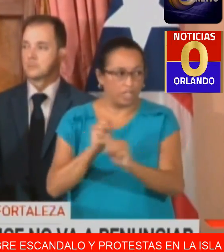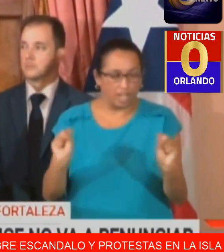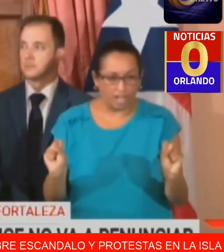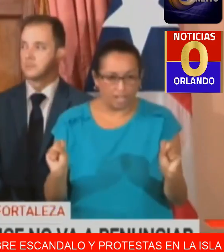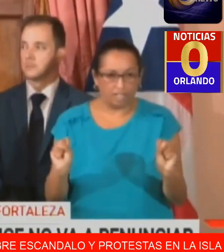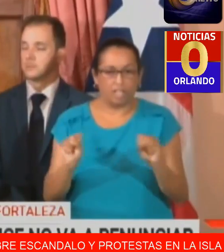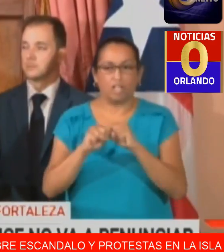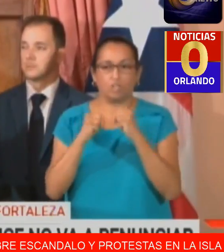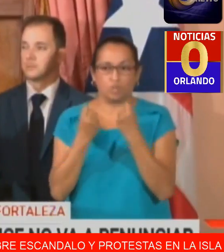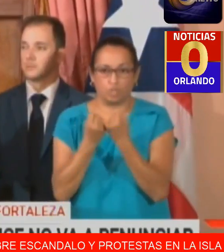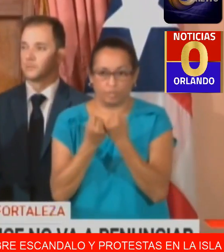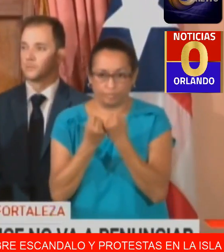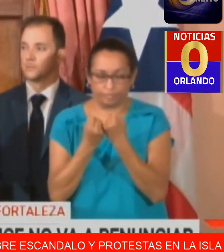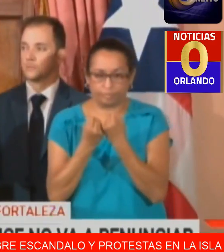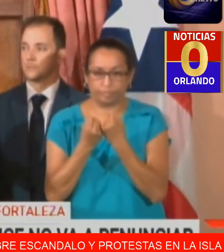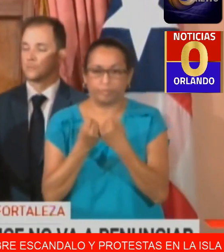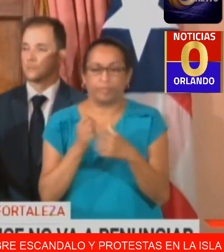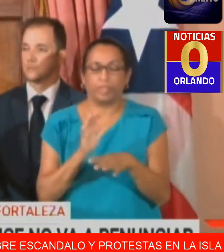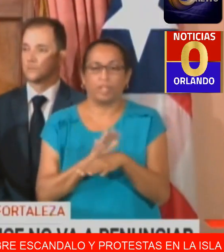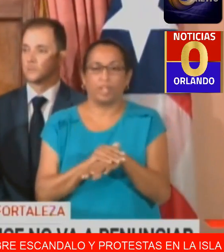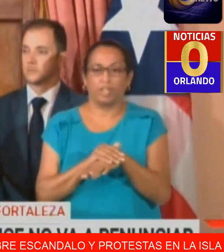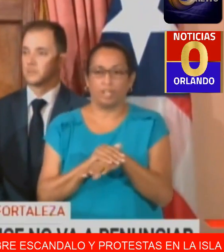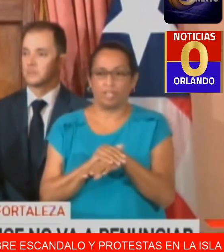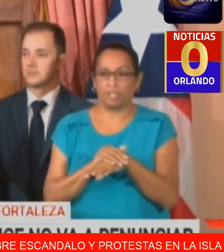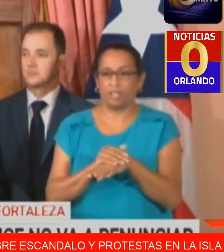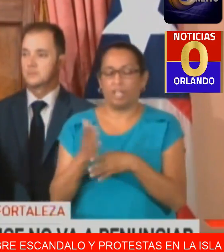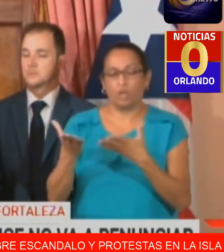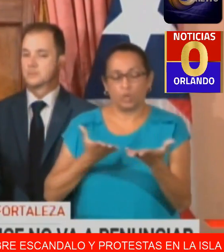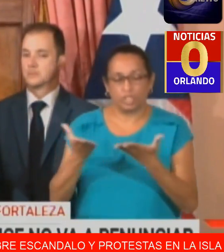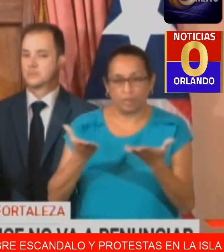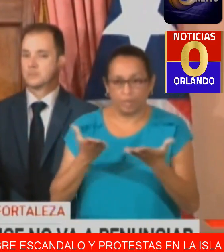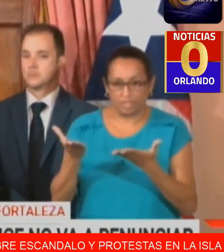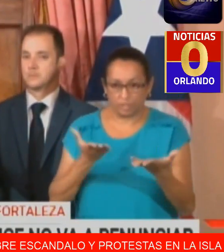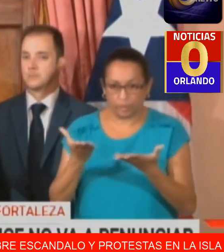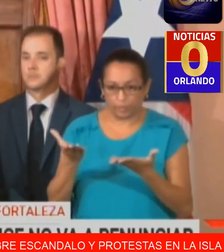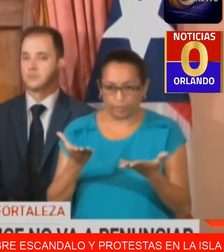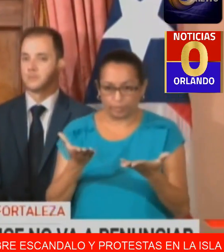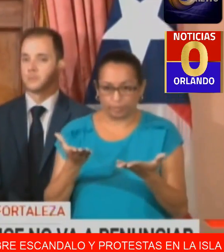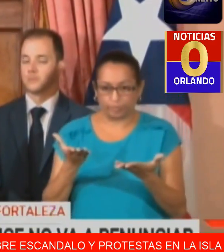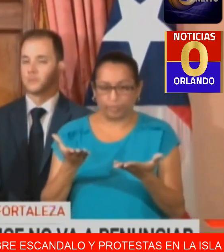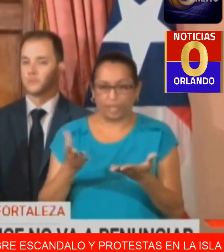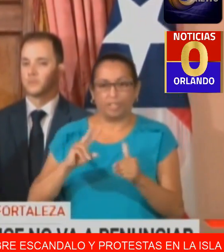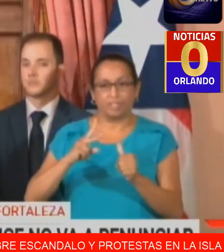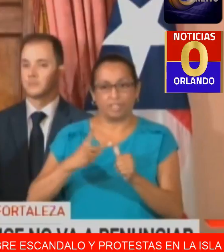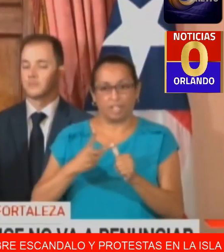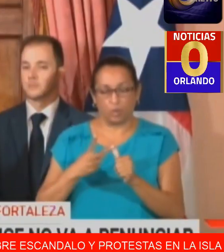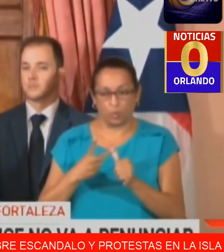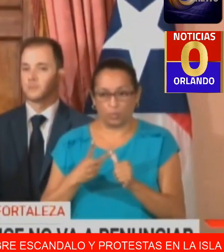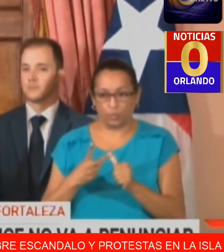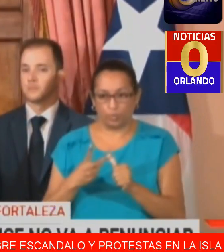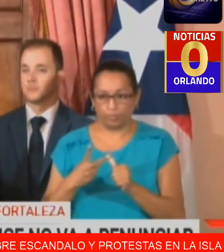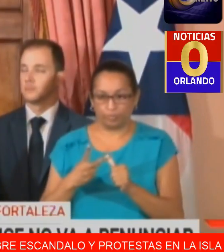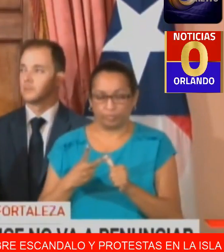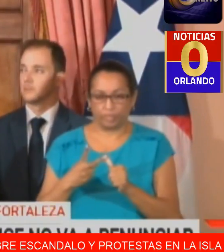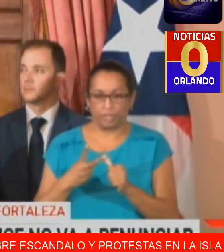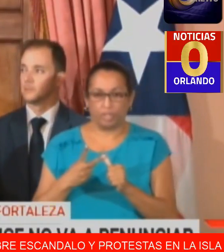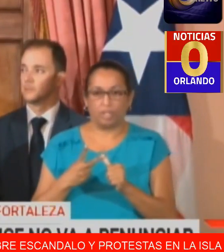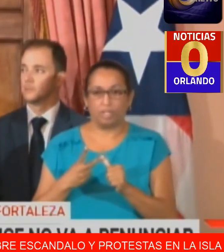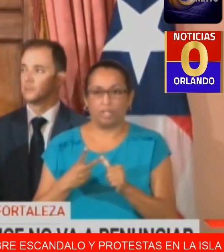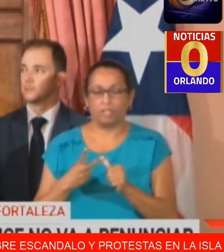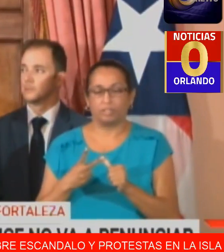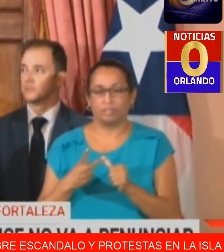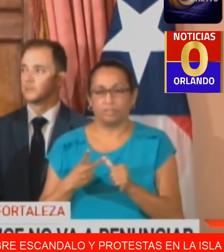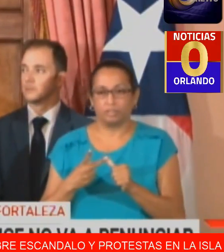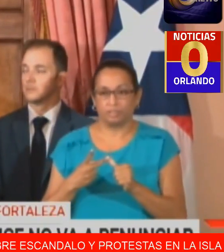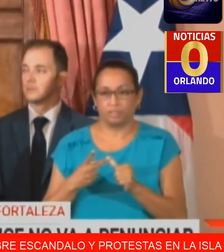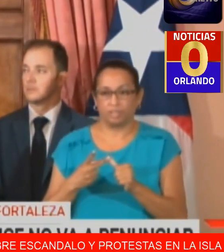forth, items in the agenda are moving forward and services are being given. Secondly, in that trajectory as well, we've